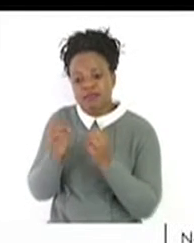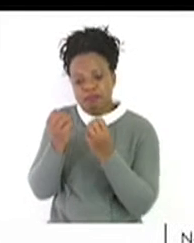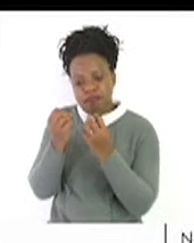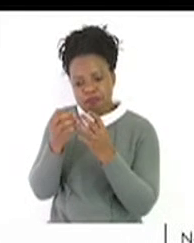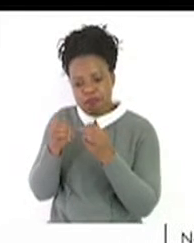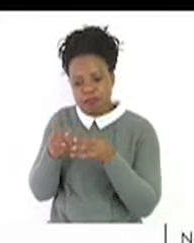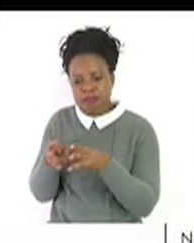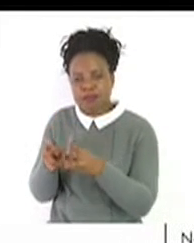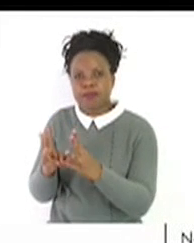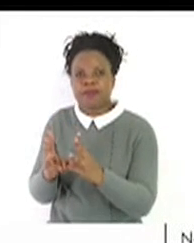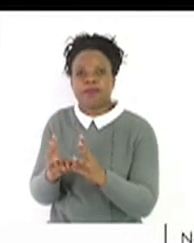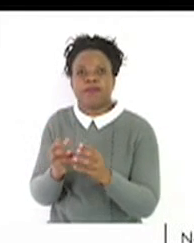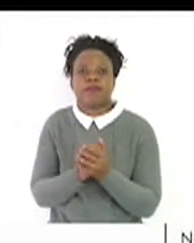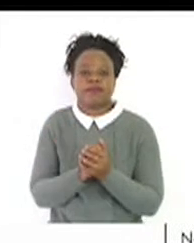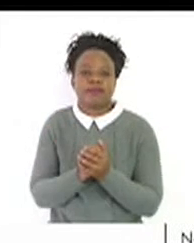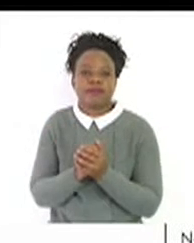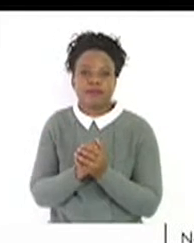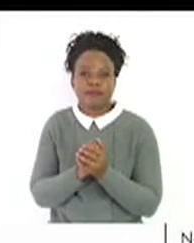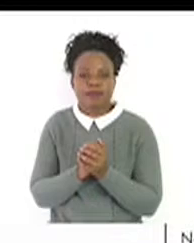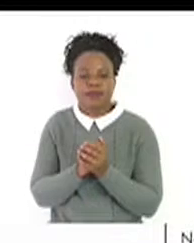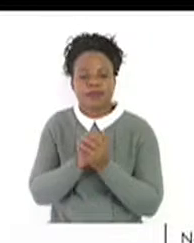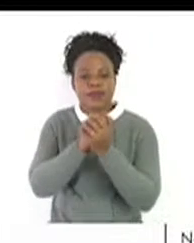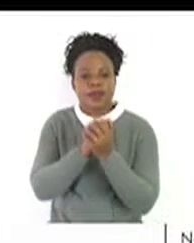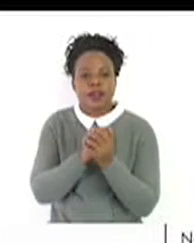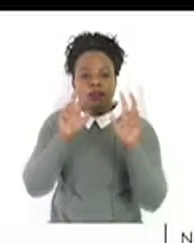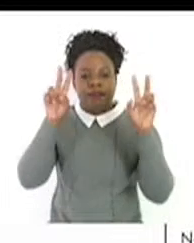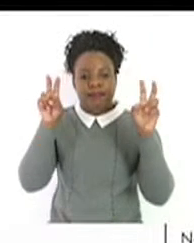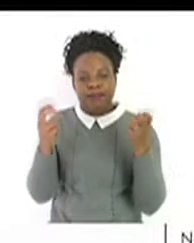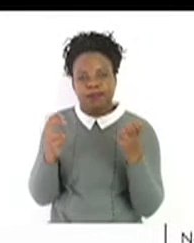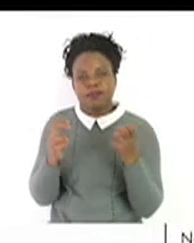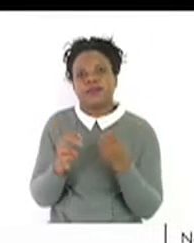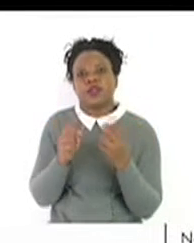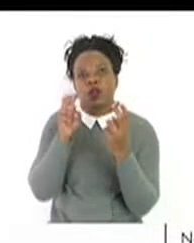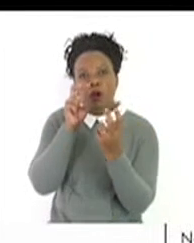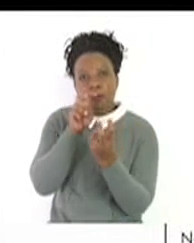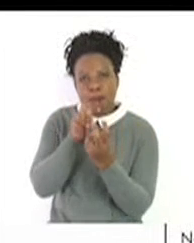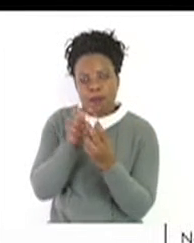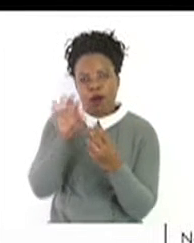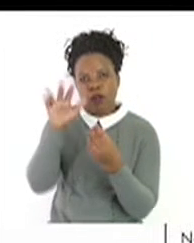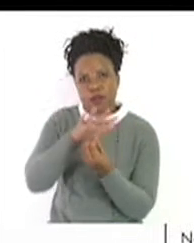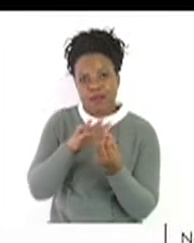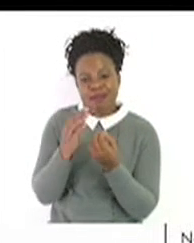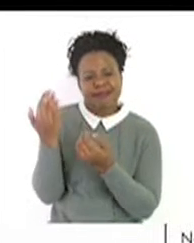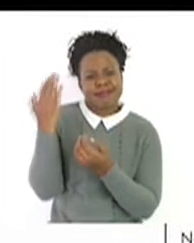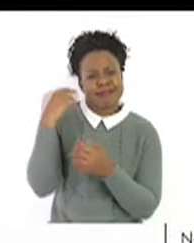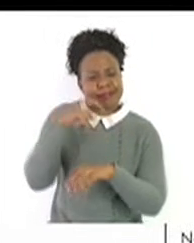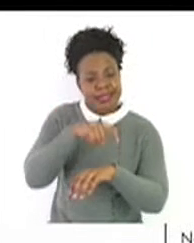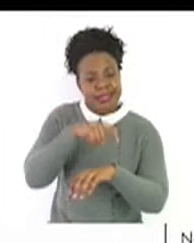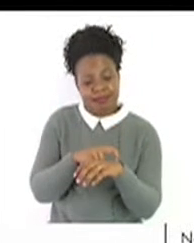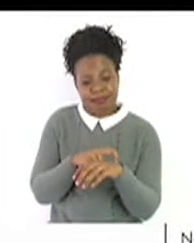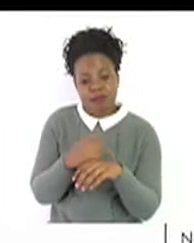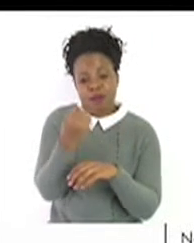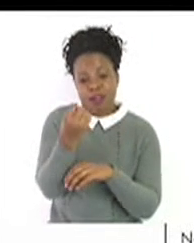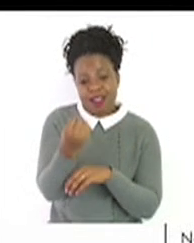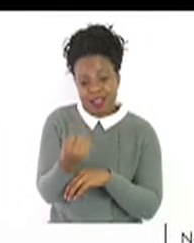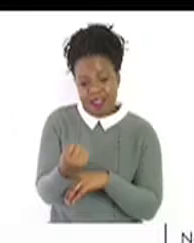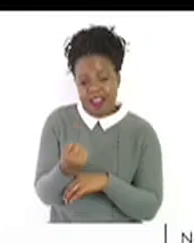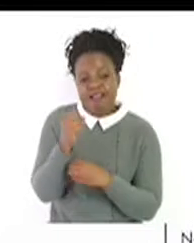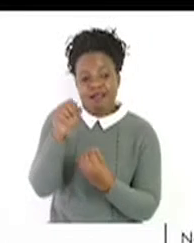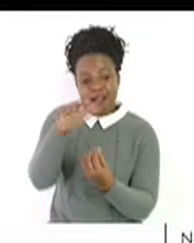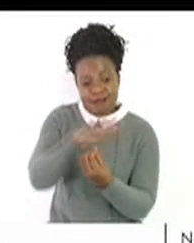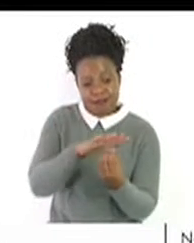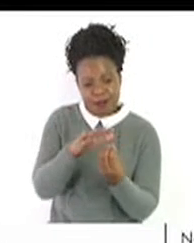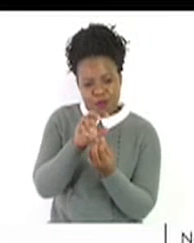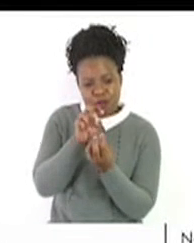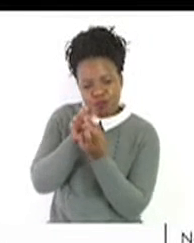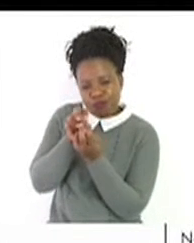hearing. The mouse family. Once upon a time, there was a family of mice who